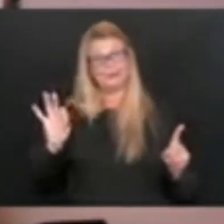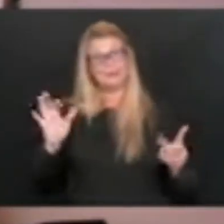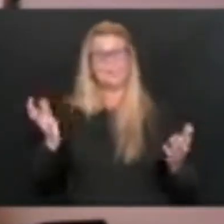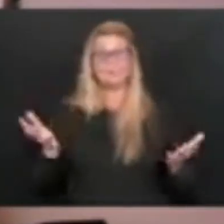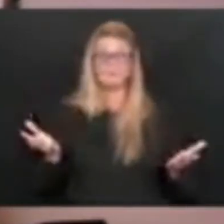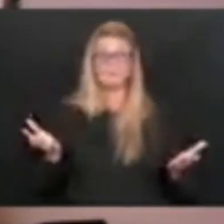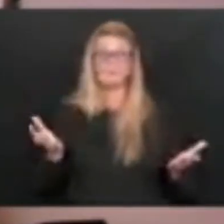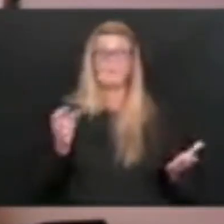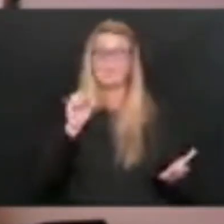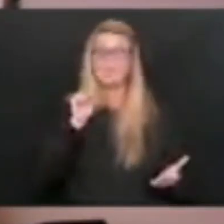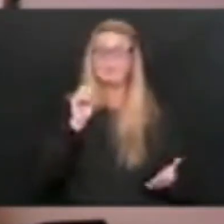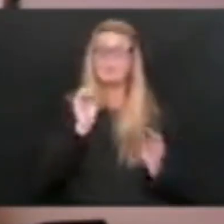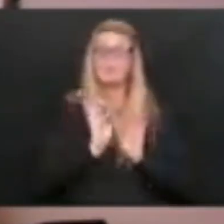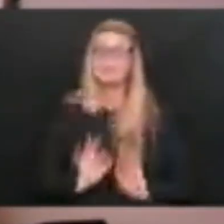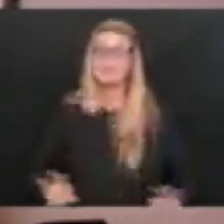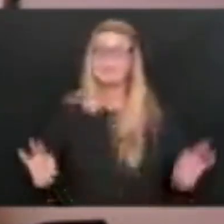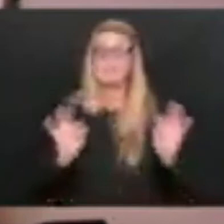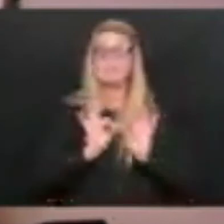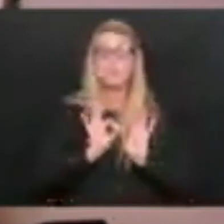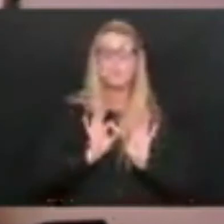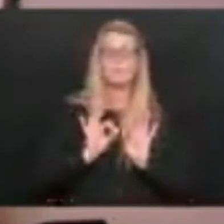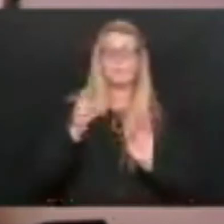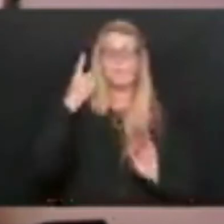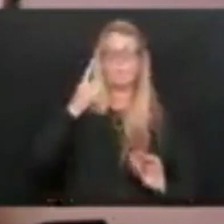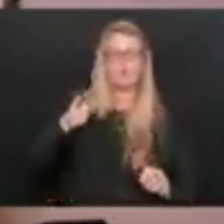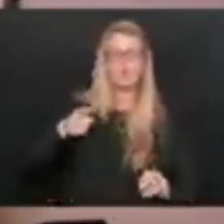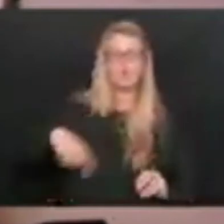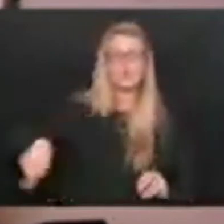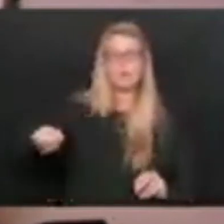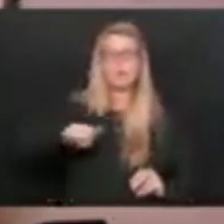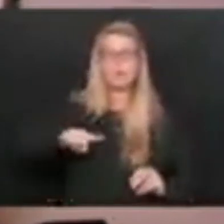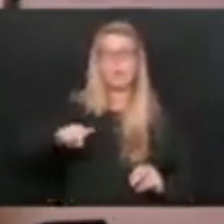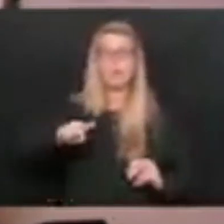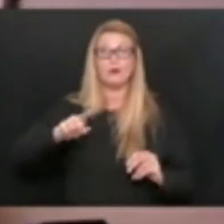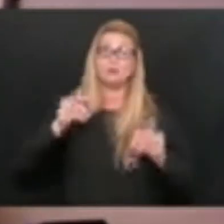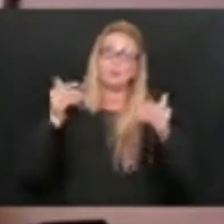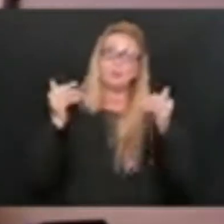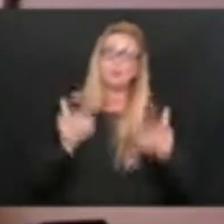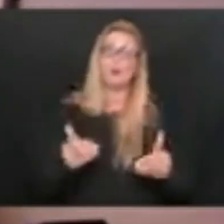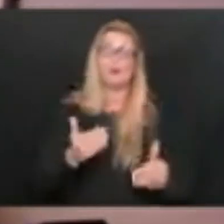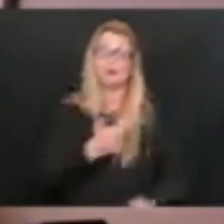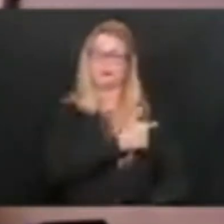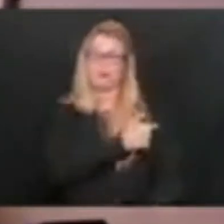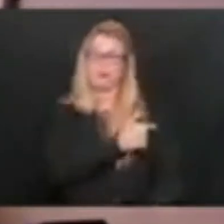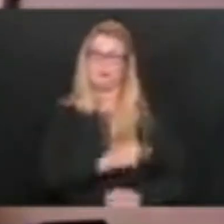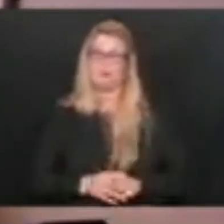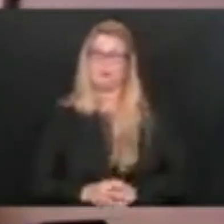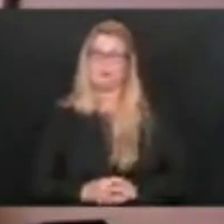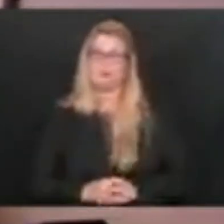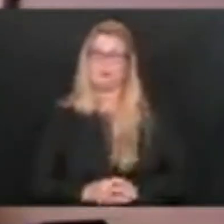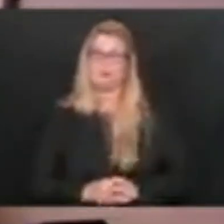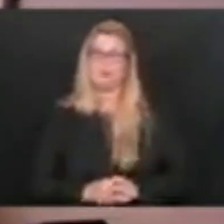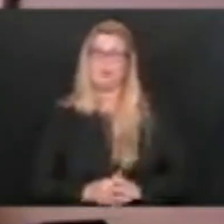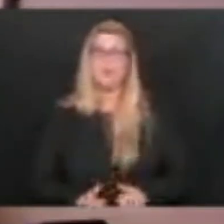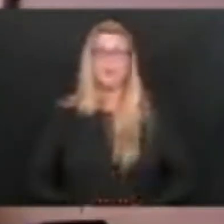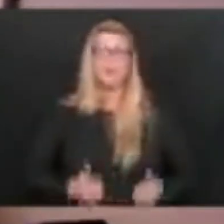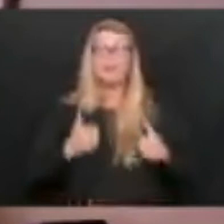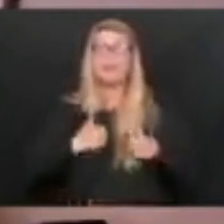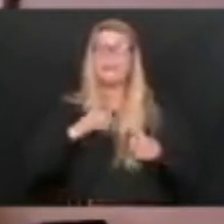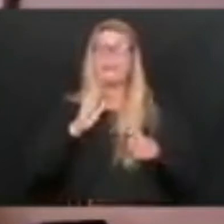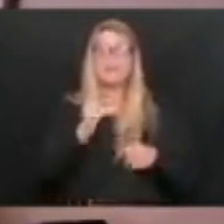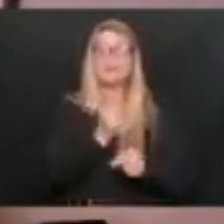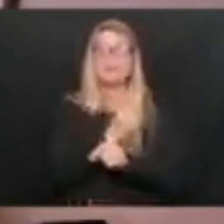really important, for all the reasons I stated, that you choose to be vaccinated, to live a regular life.